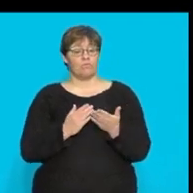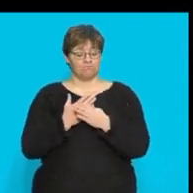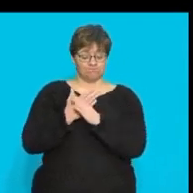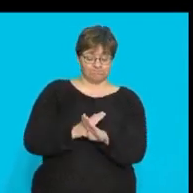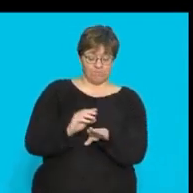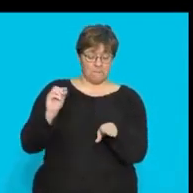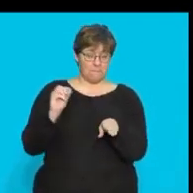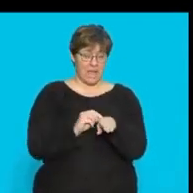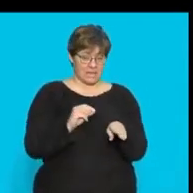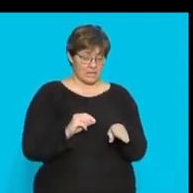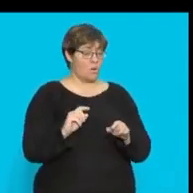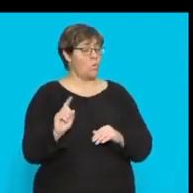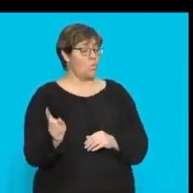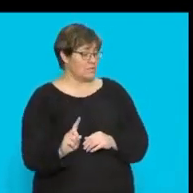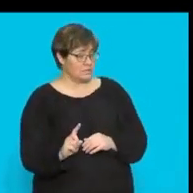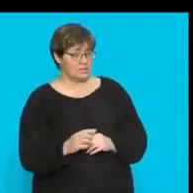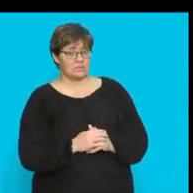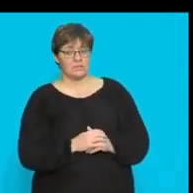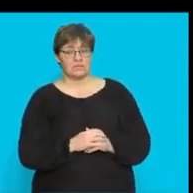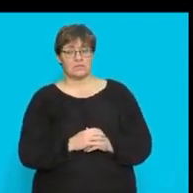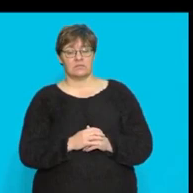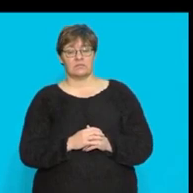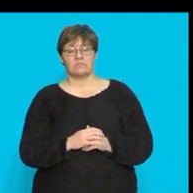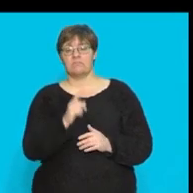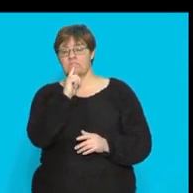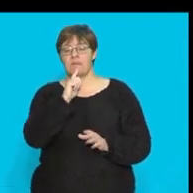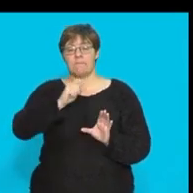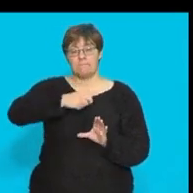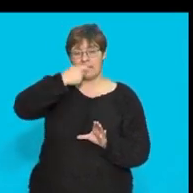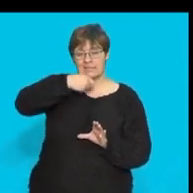and we can use, all right, medicine.